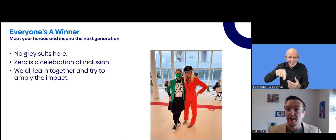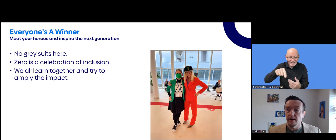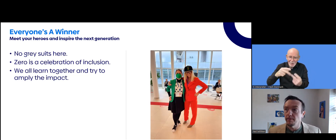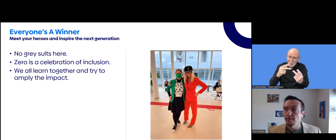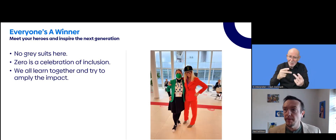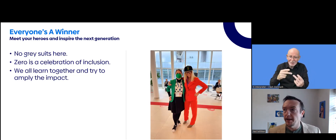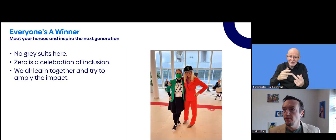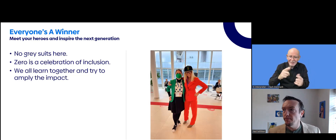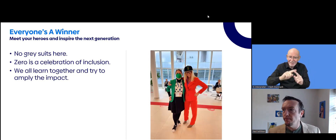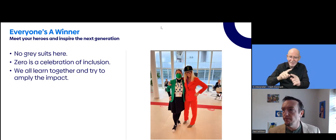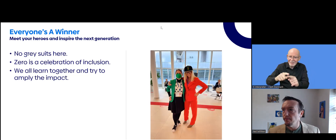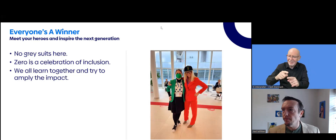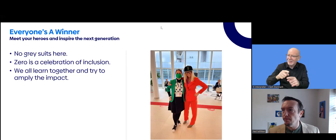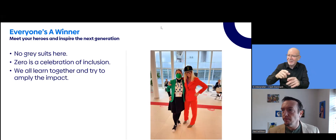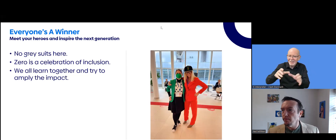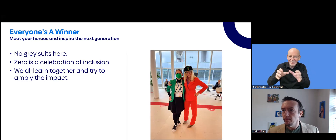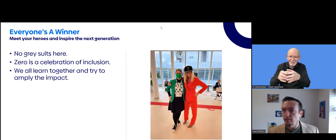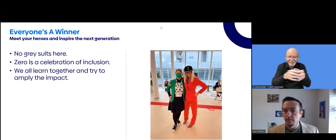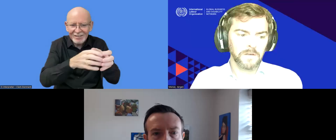won't regret it. Thank you.